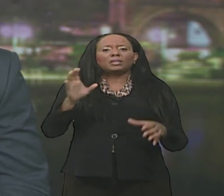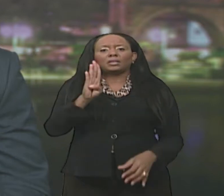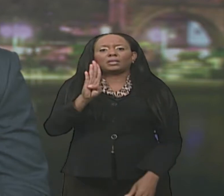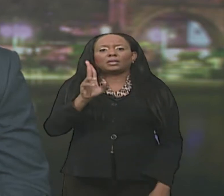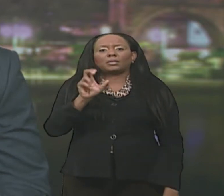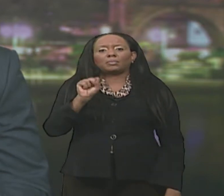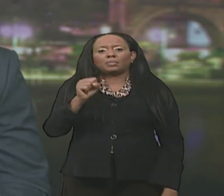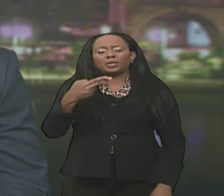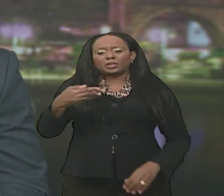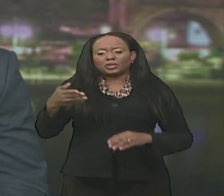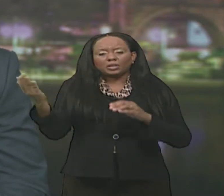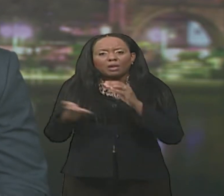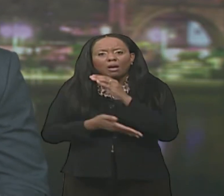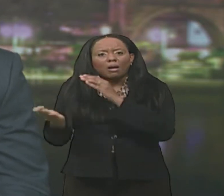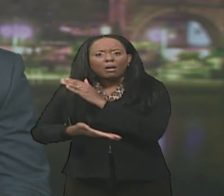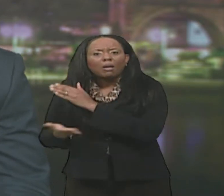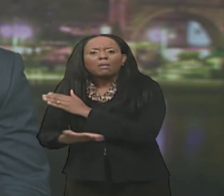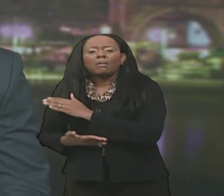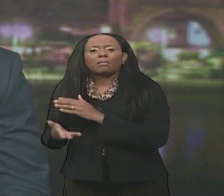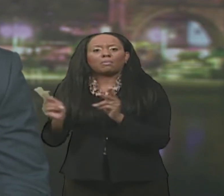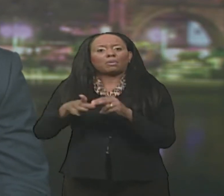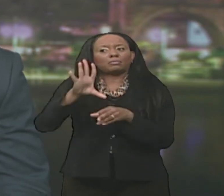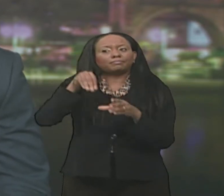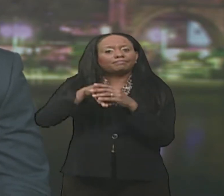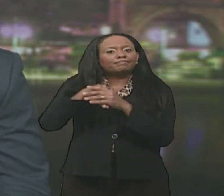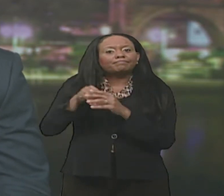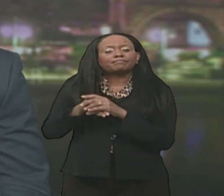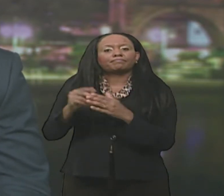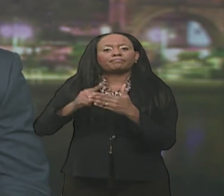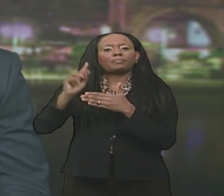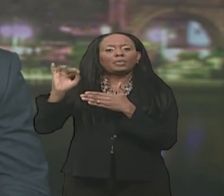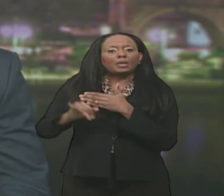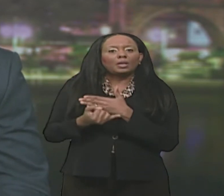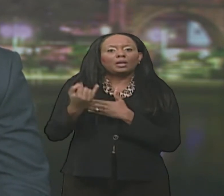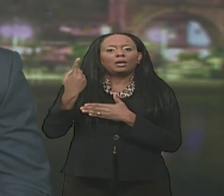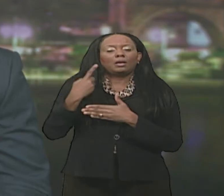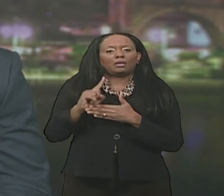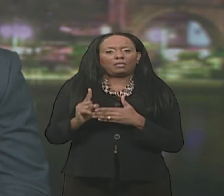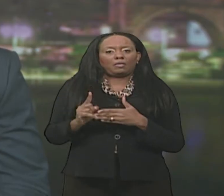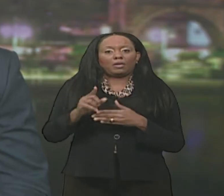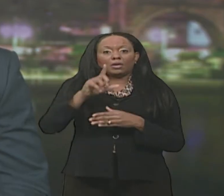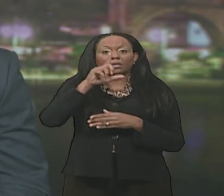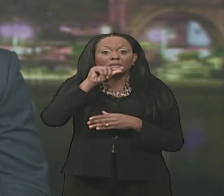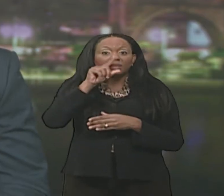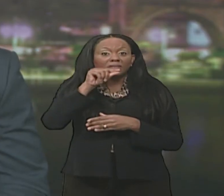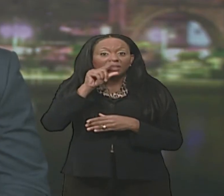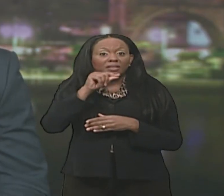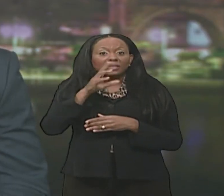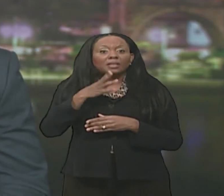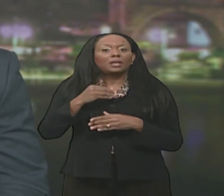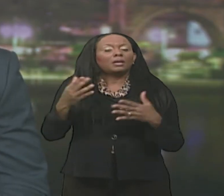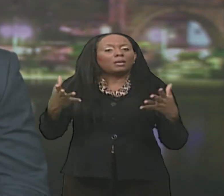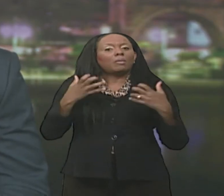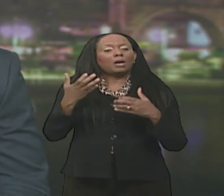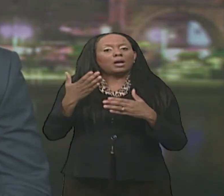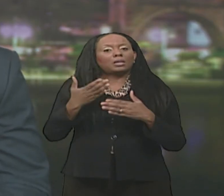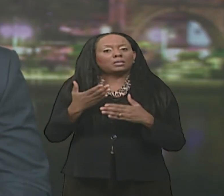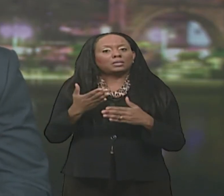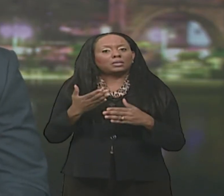been debushed, investments have been made in a project involving the rearing of chickens, and efforts are on to restore